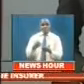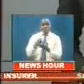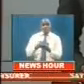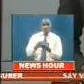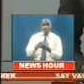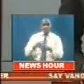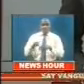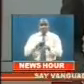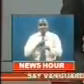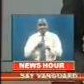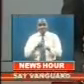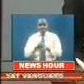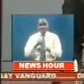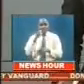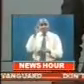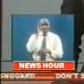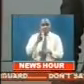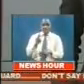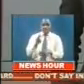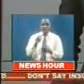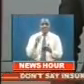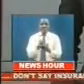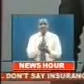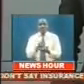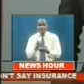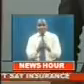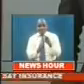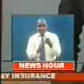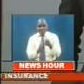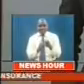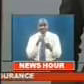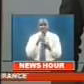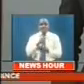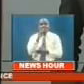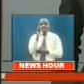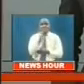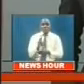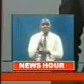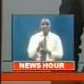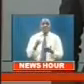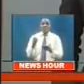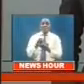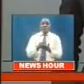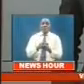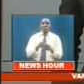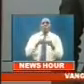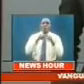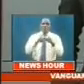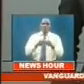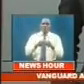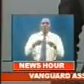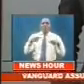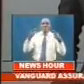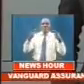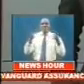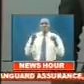economic and commercial attaché at the Benin Embassy, Mr. Adegnandjou Thomas, says Benin's economy continues to show signs of